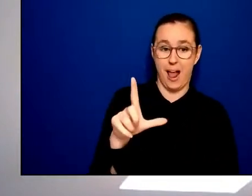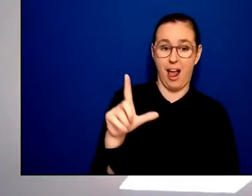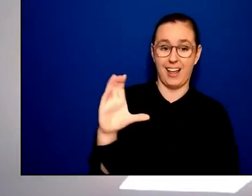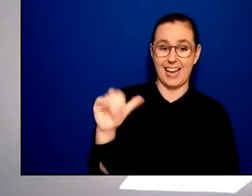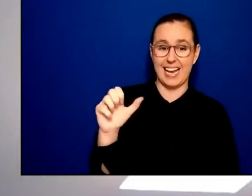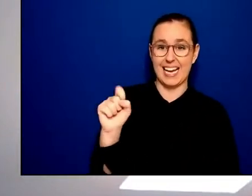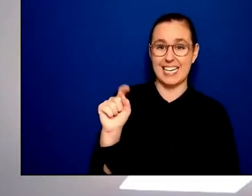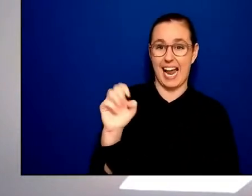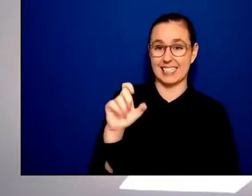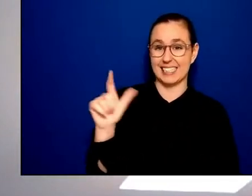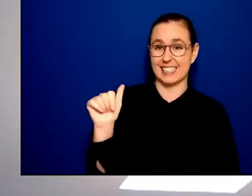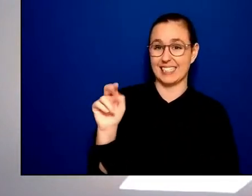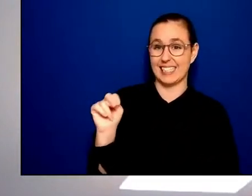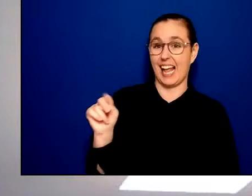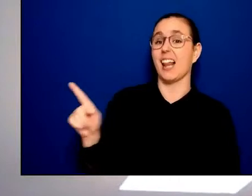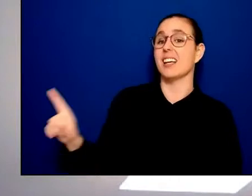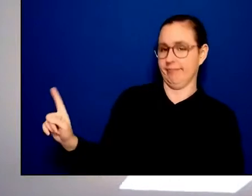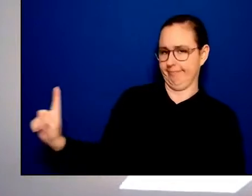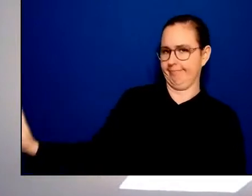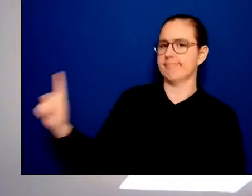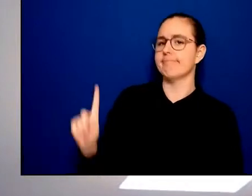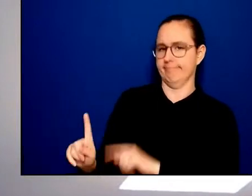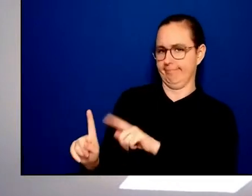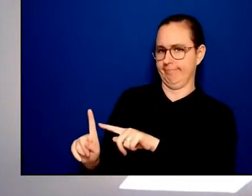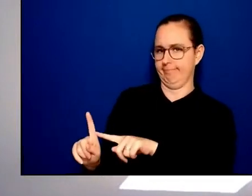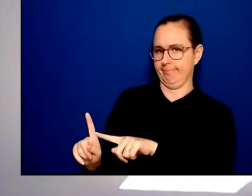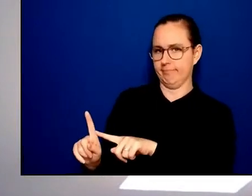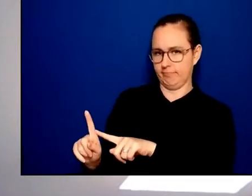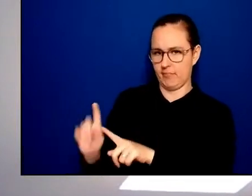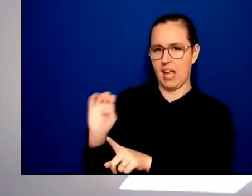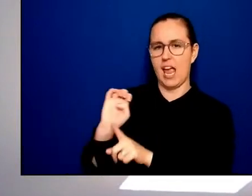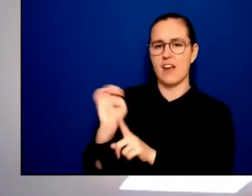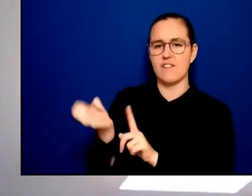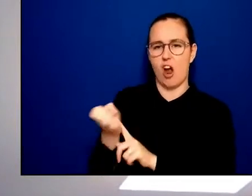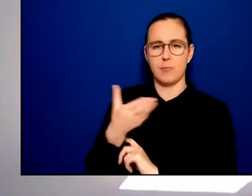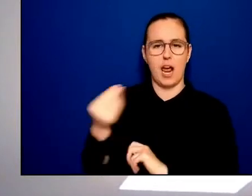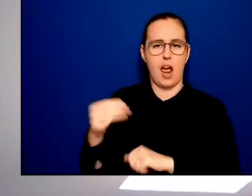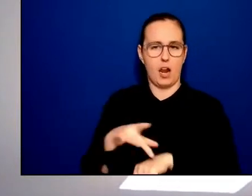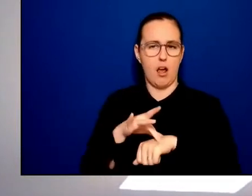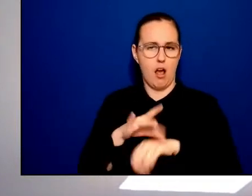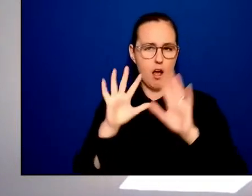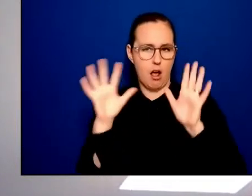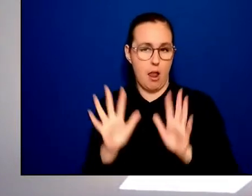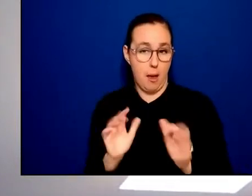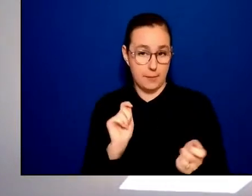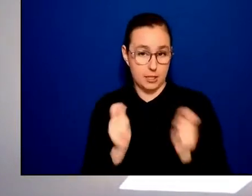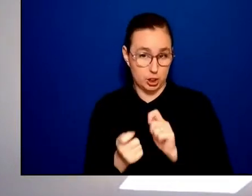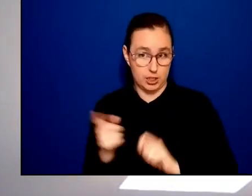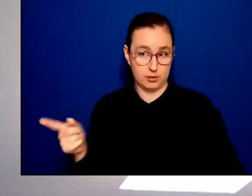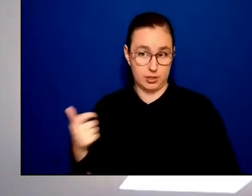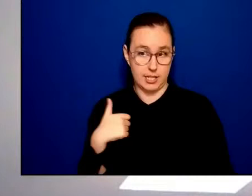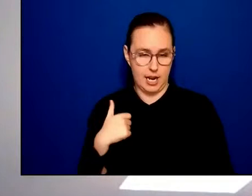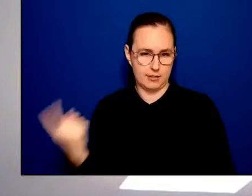call. And our agency condolences for this devastating news regarding a fatality.